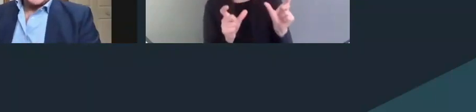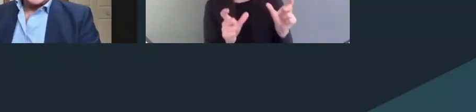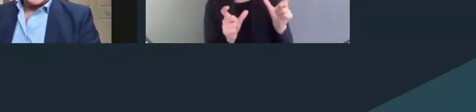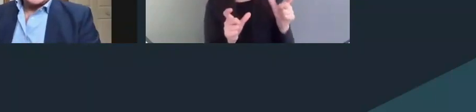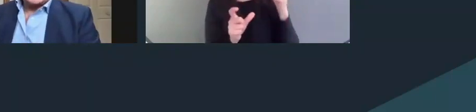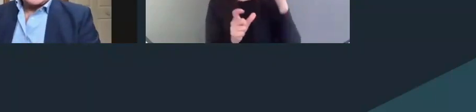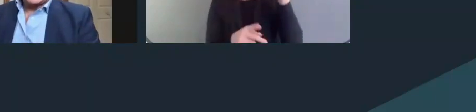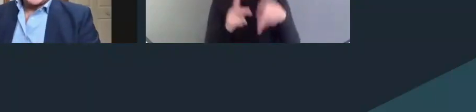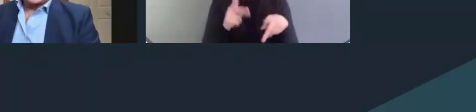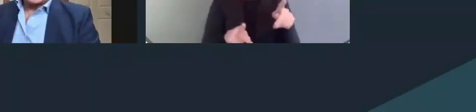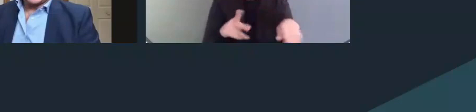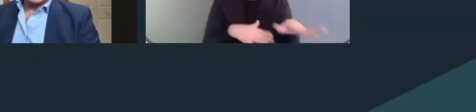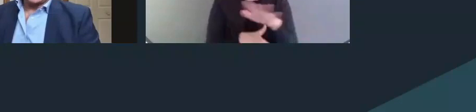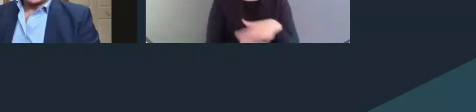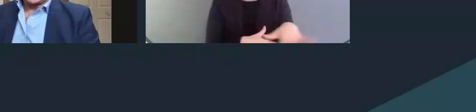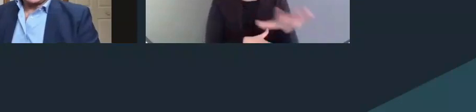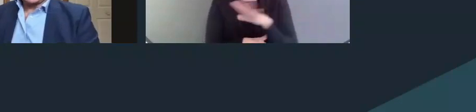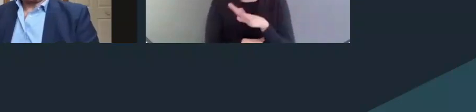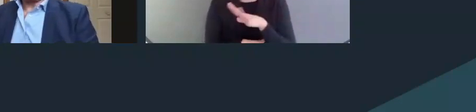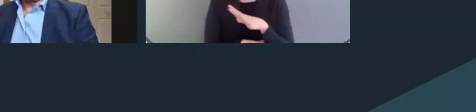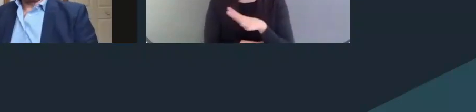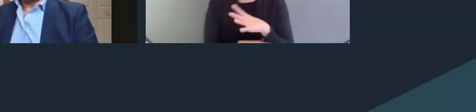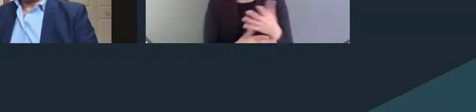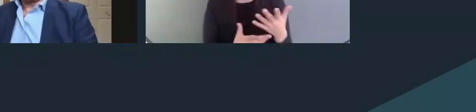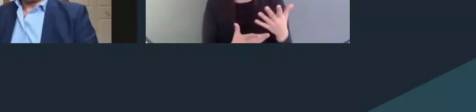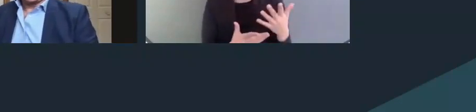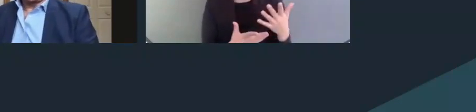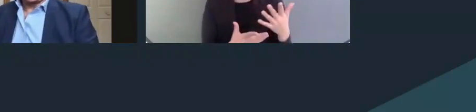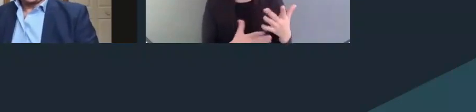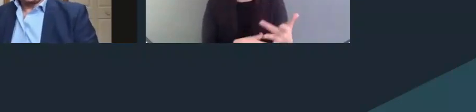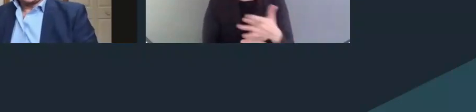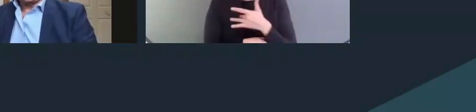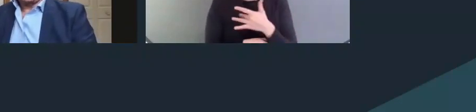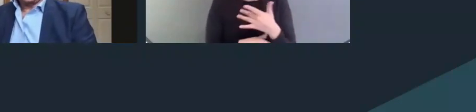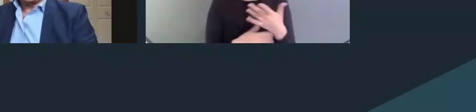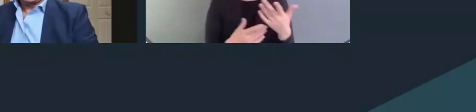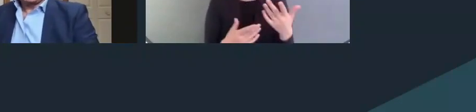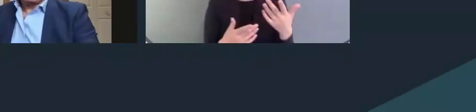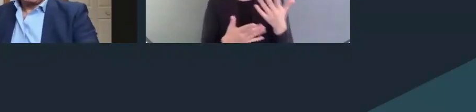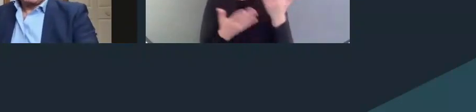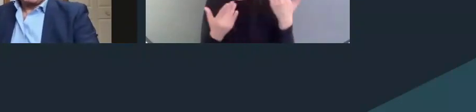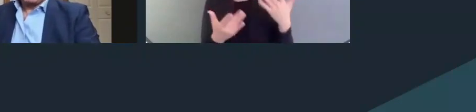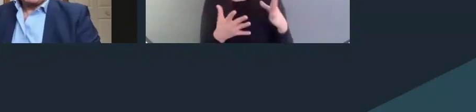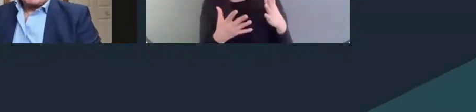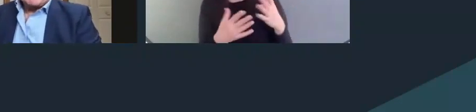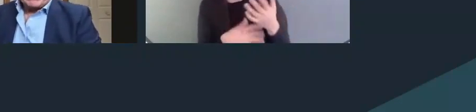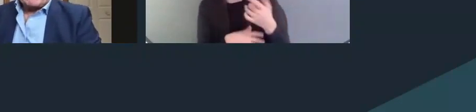there hasn't been a lot of exposure there yet about the issues, language issues in Nunavut.